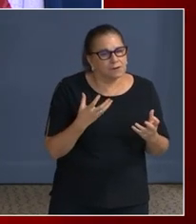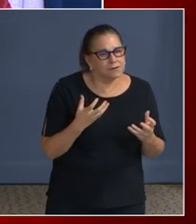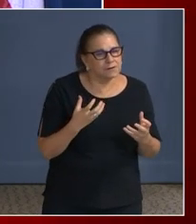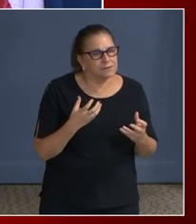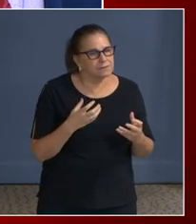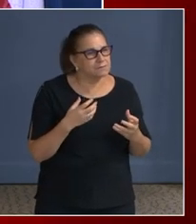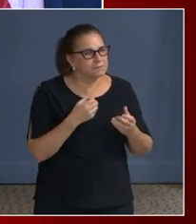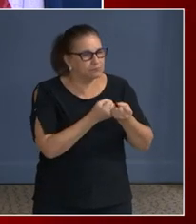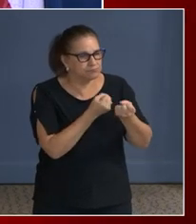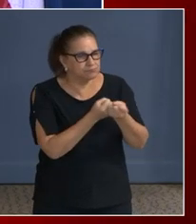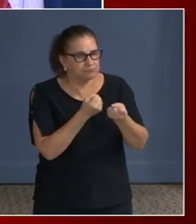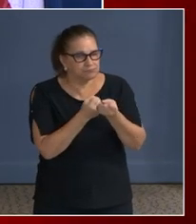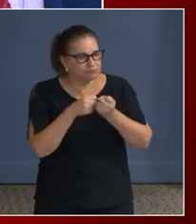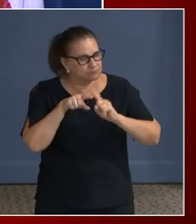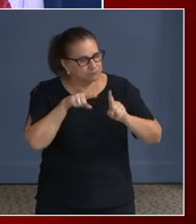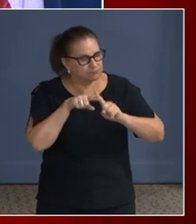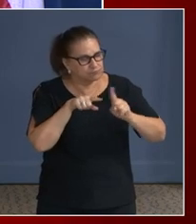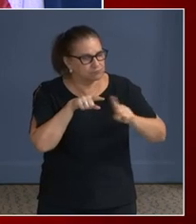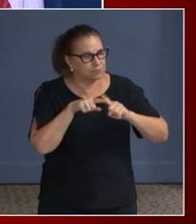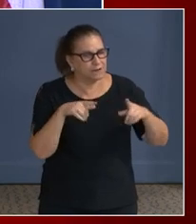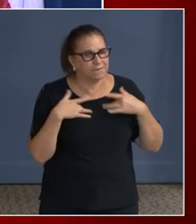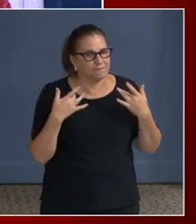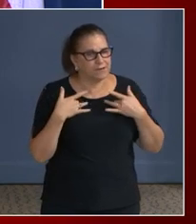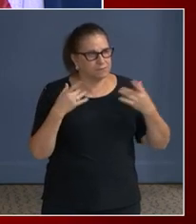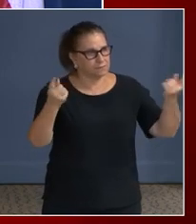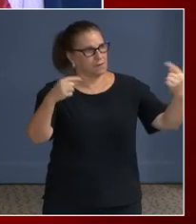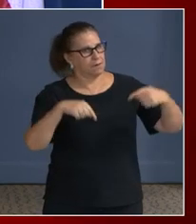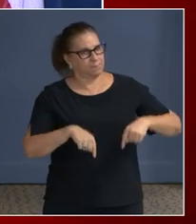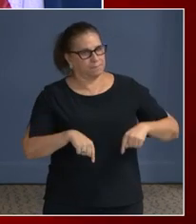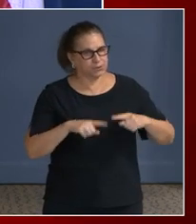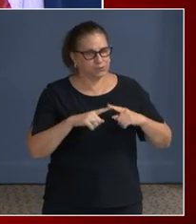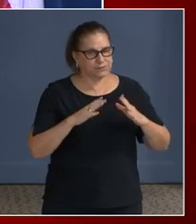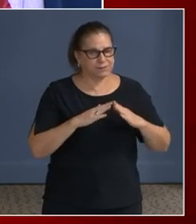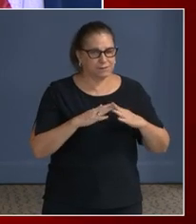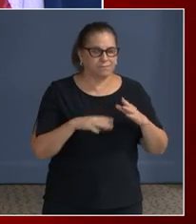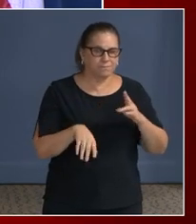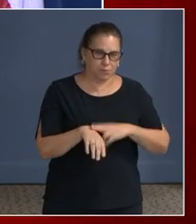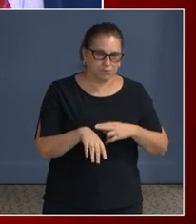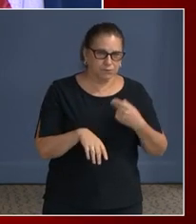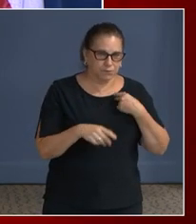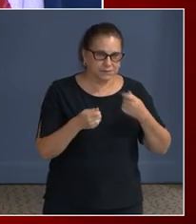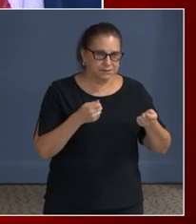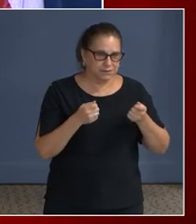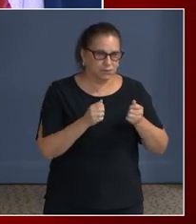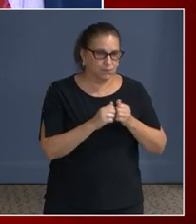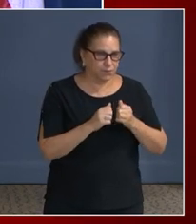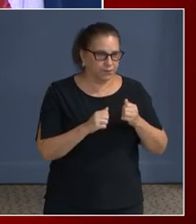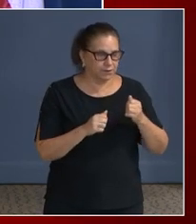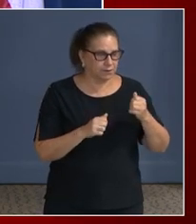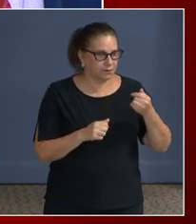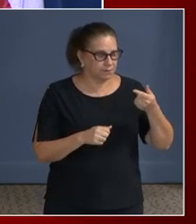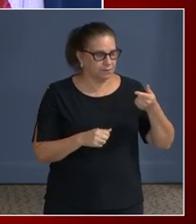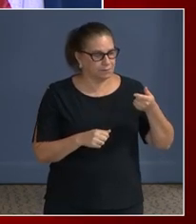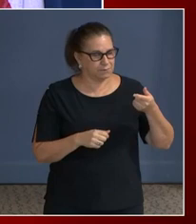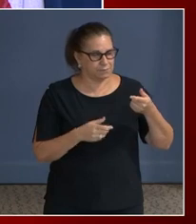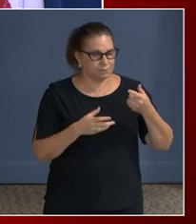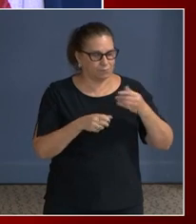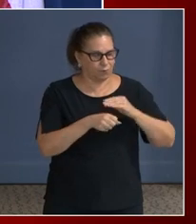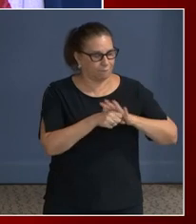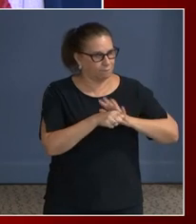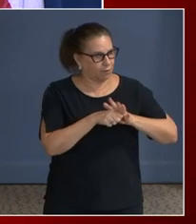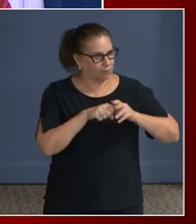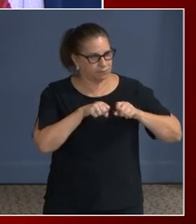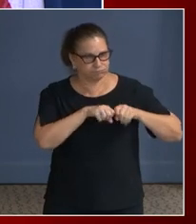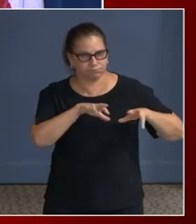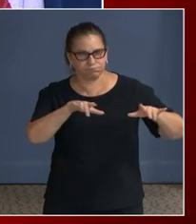the city at one time. And the key here is, of course, that we're dealing with a global pandemic. And as the mayor has said many